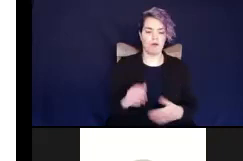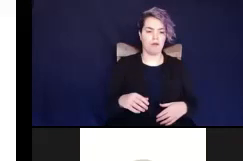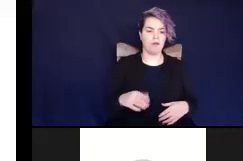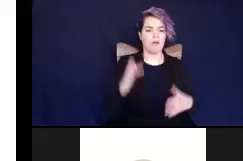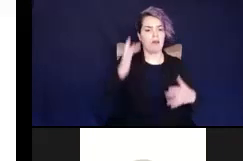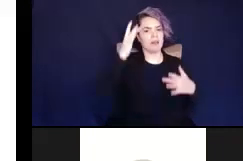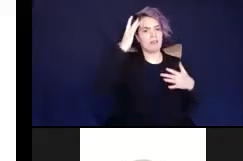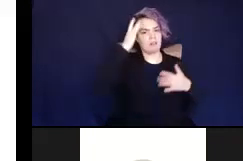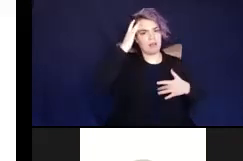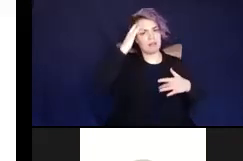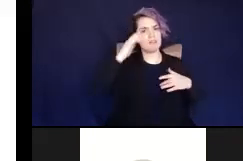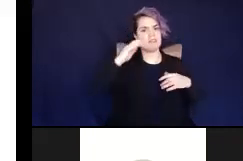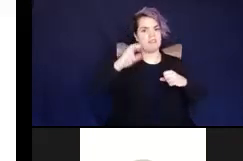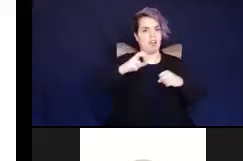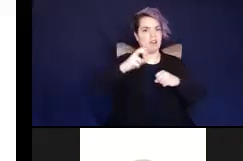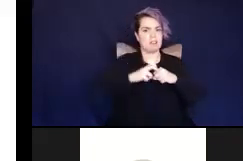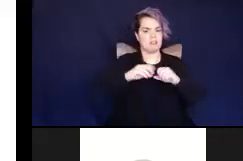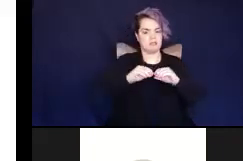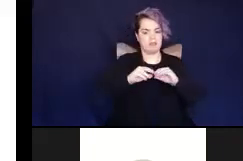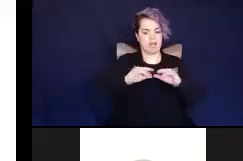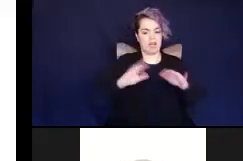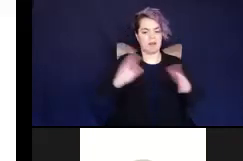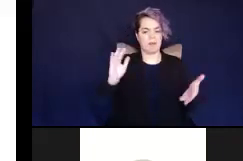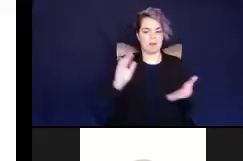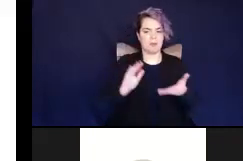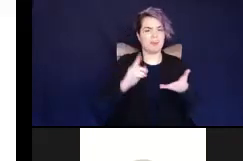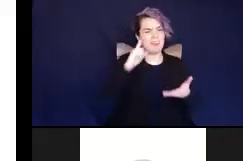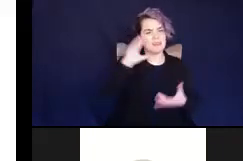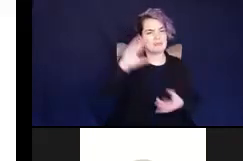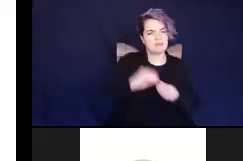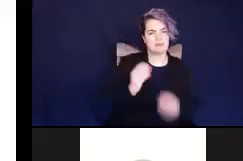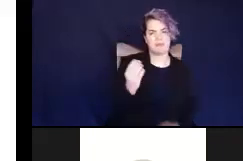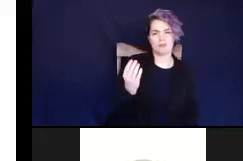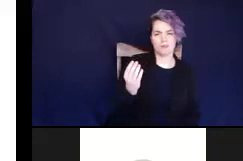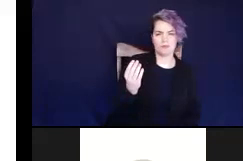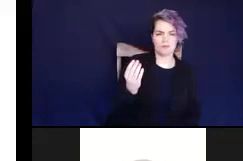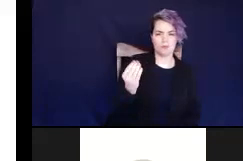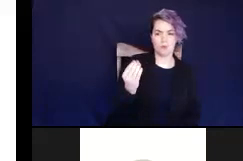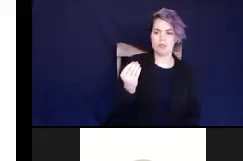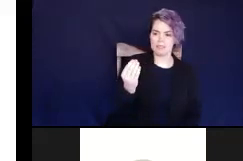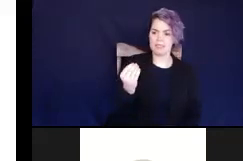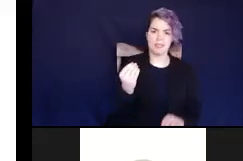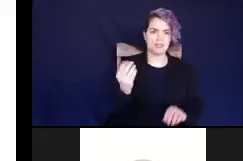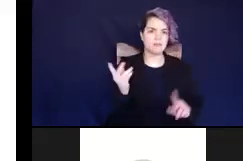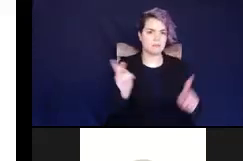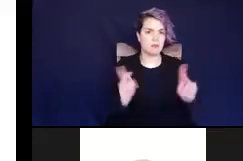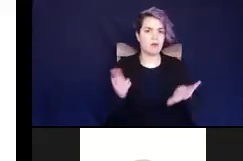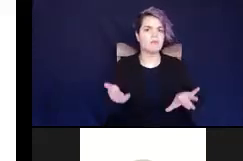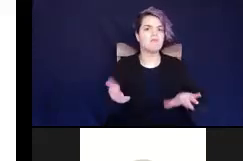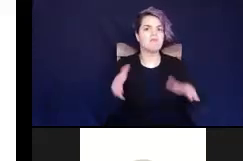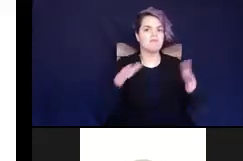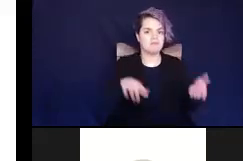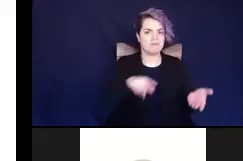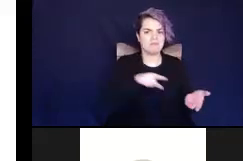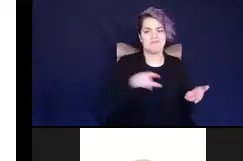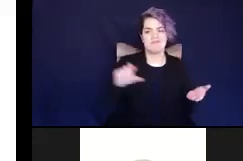virus. Ultimately, I think there were about 14 people who died in St. Elizabeth's, which is a pretty significant number. The census